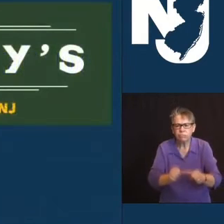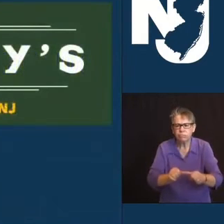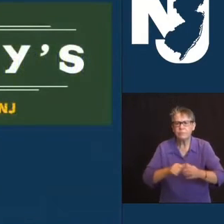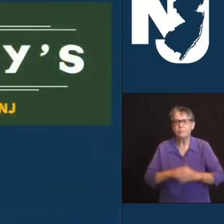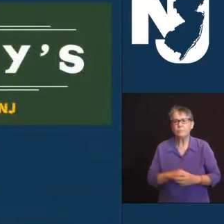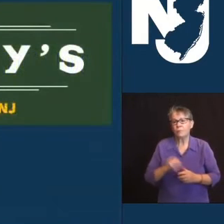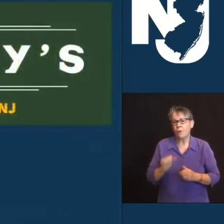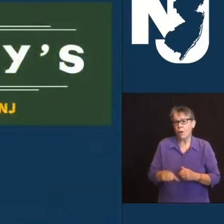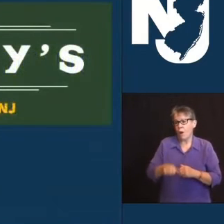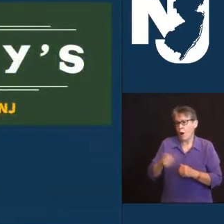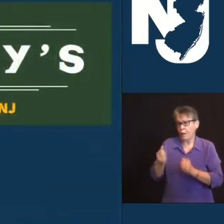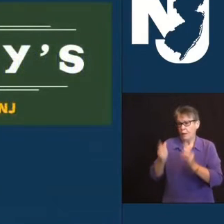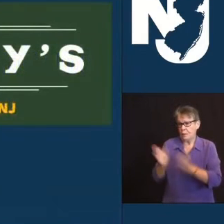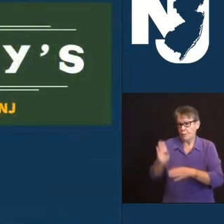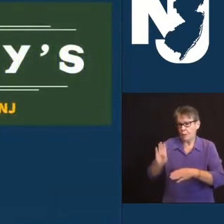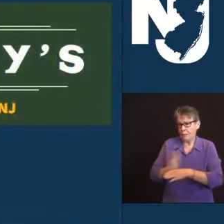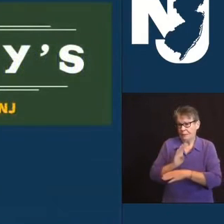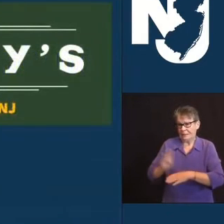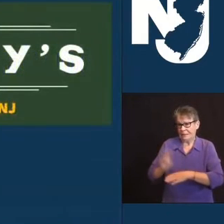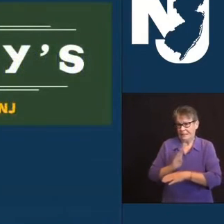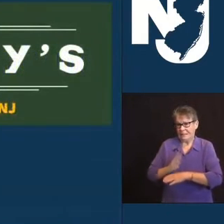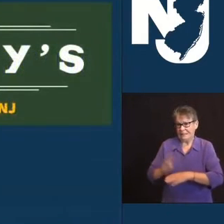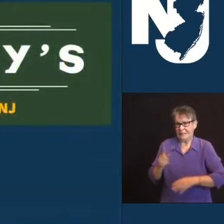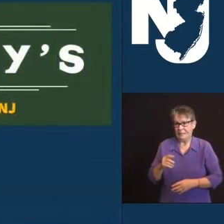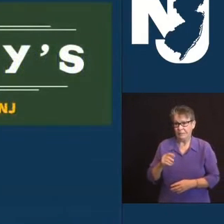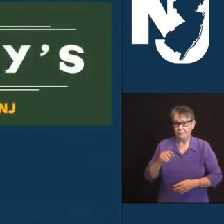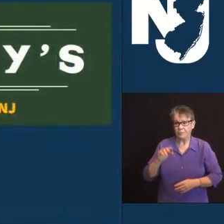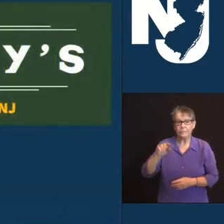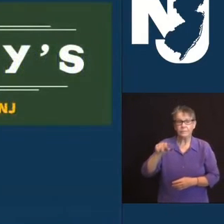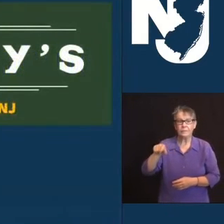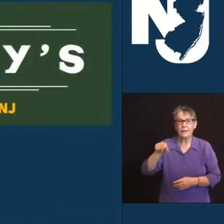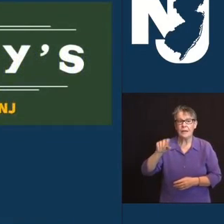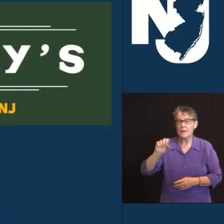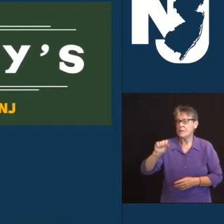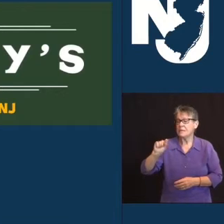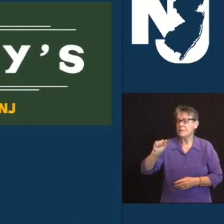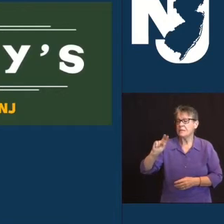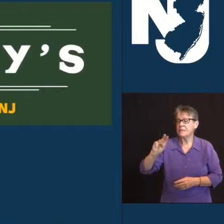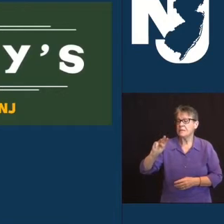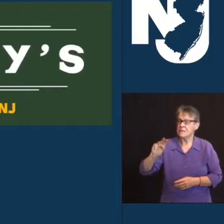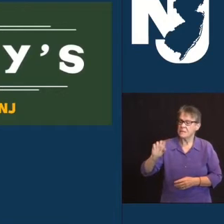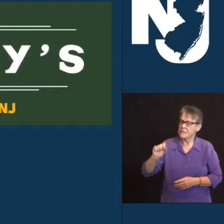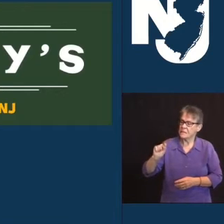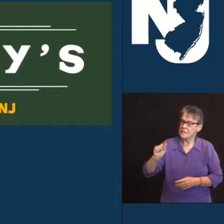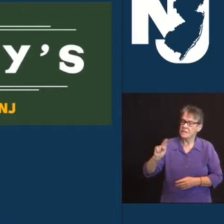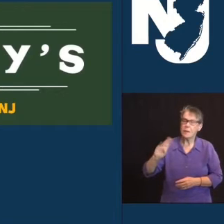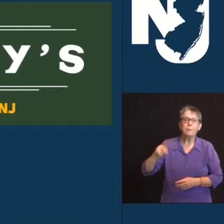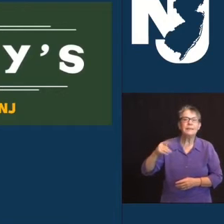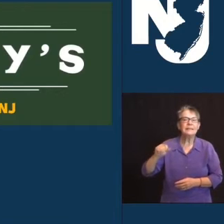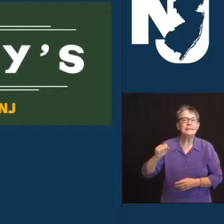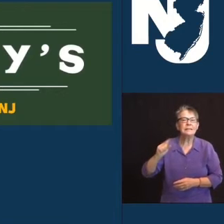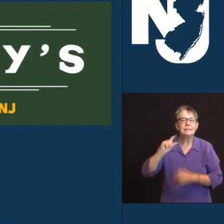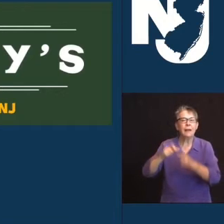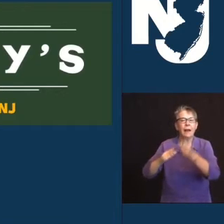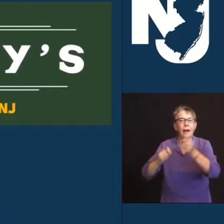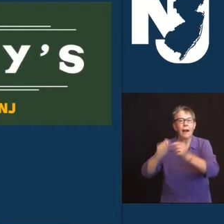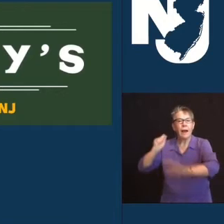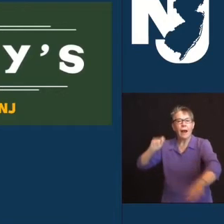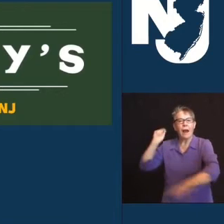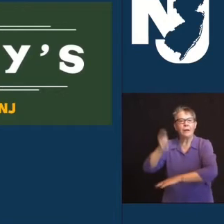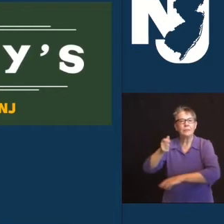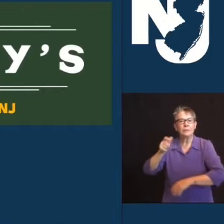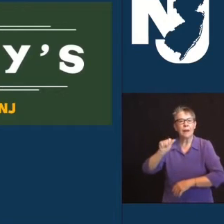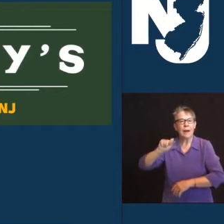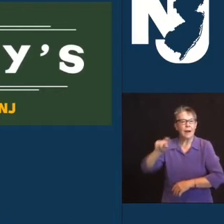Hatchet House of Greenbrook, home of new councilman-elect, our colleague Matt Stanishi, in Somerset